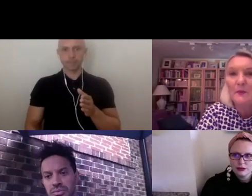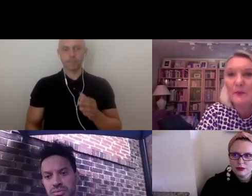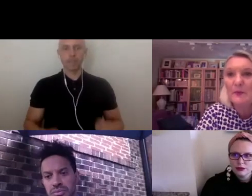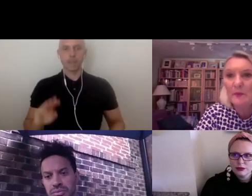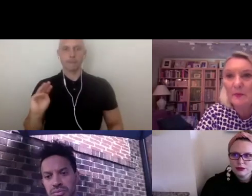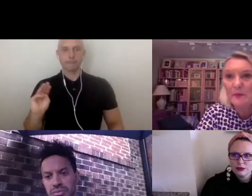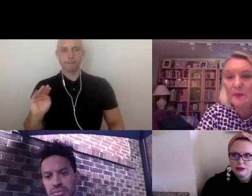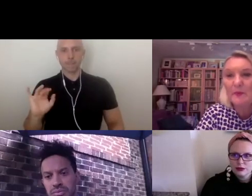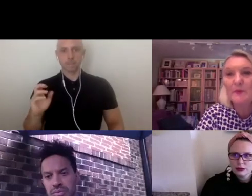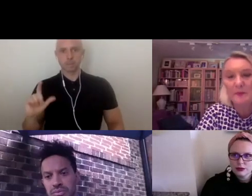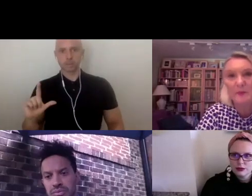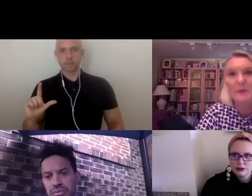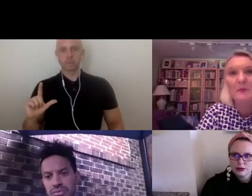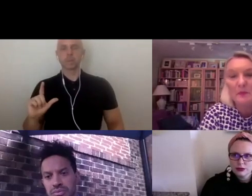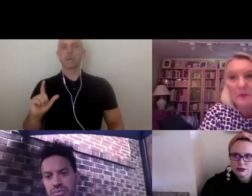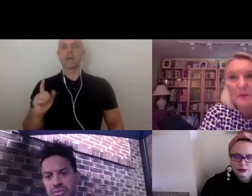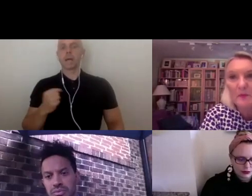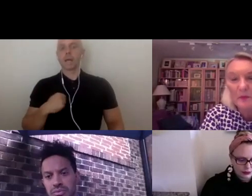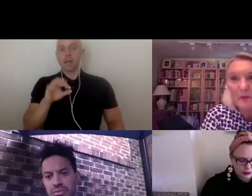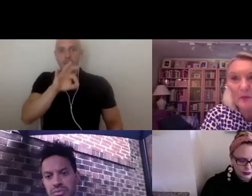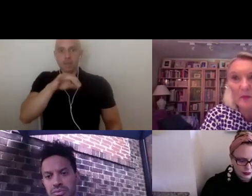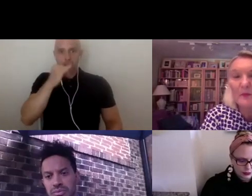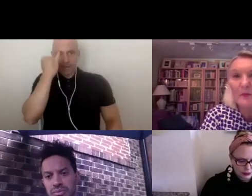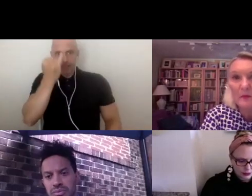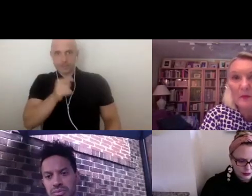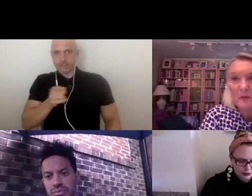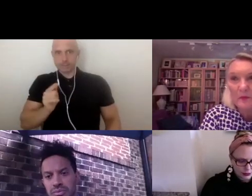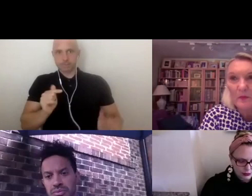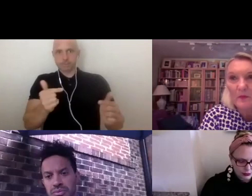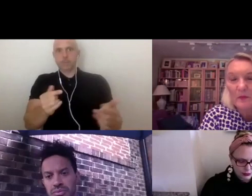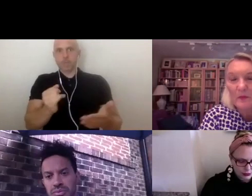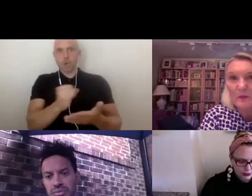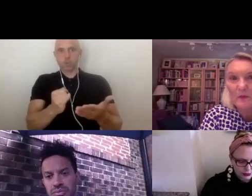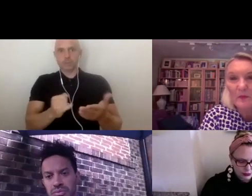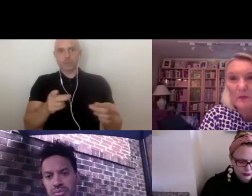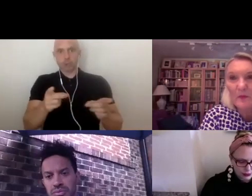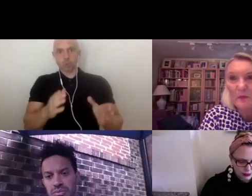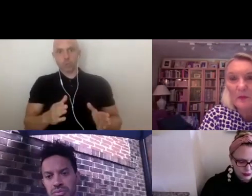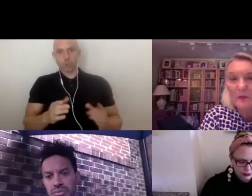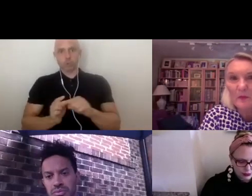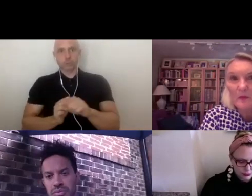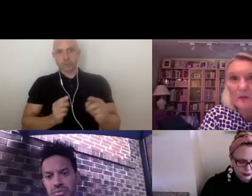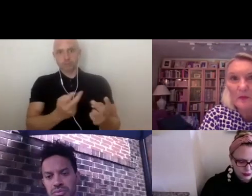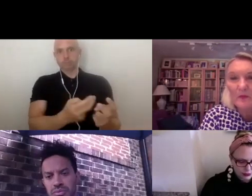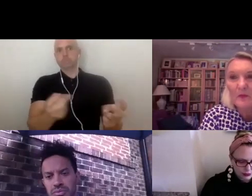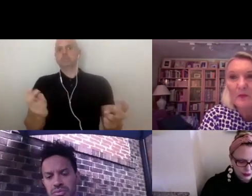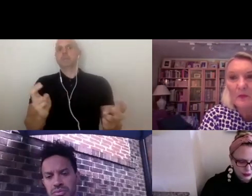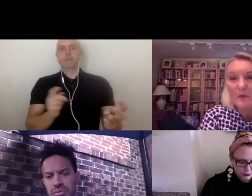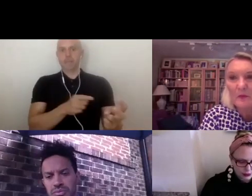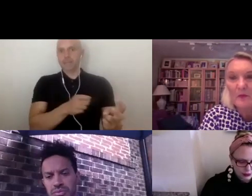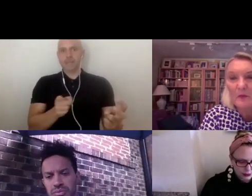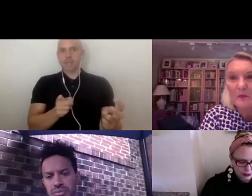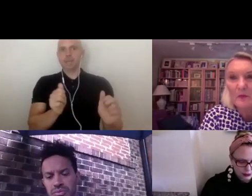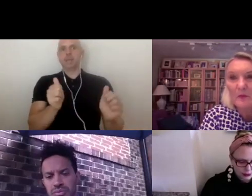up to the group of artistic directors, and there was a majority of senior artistic directors of great organizations in the city who would be willing to